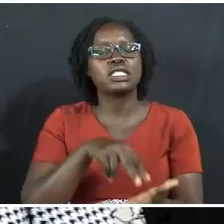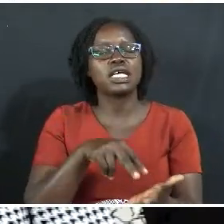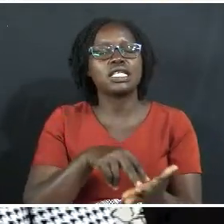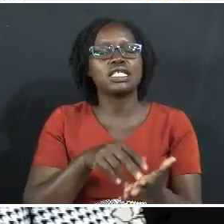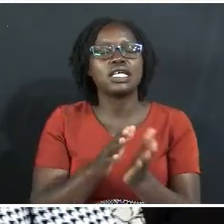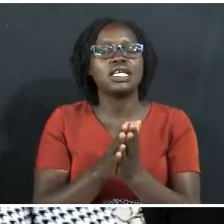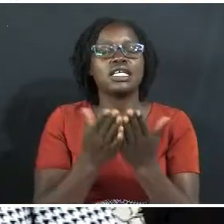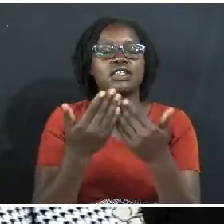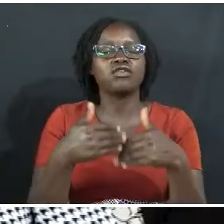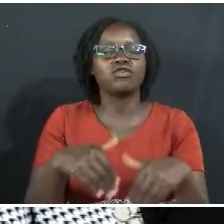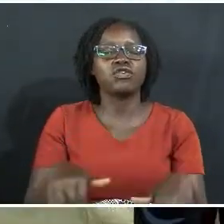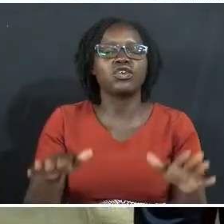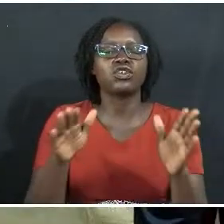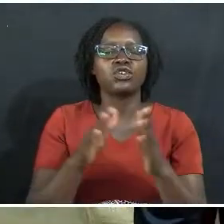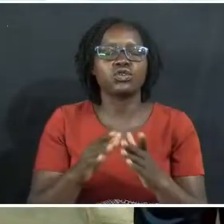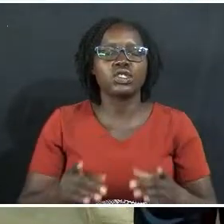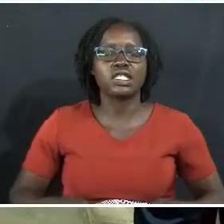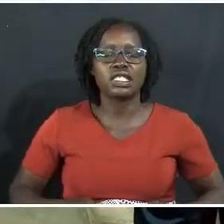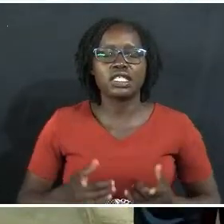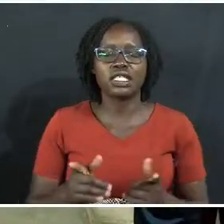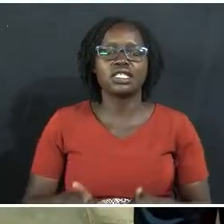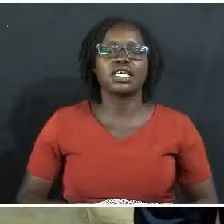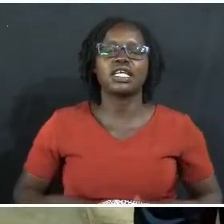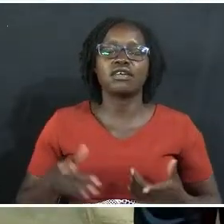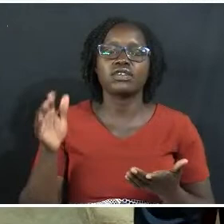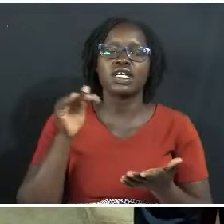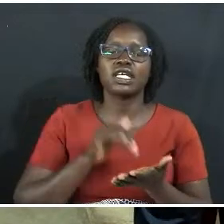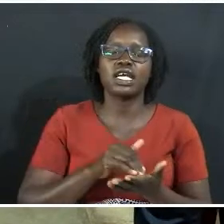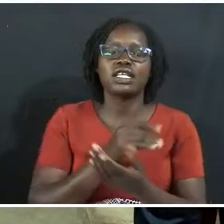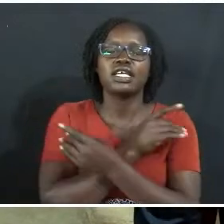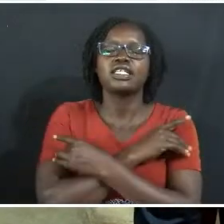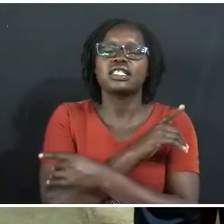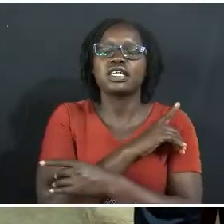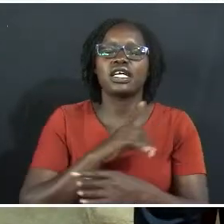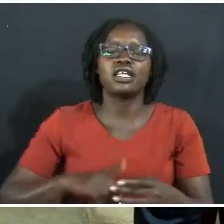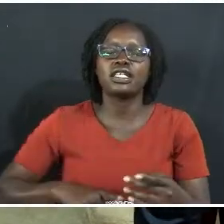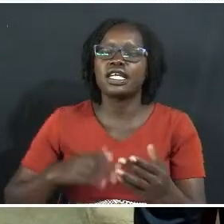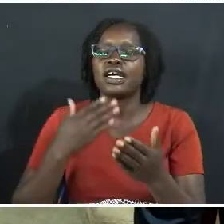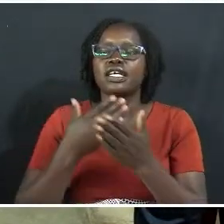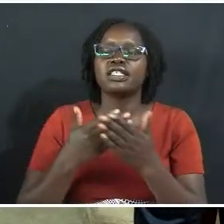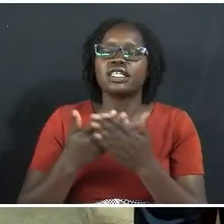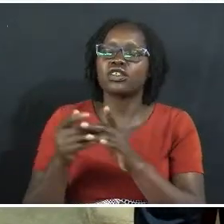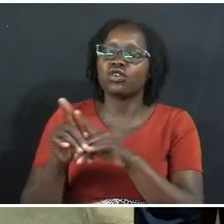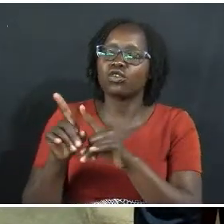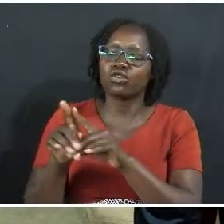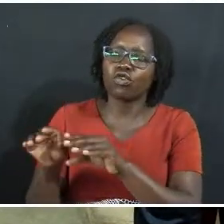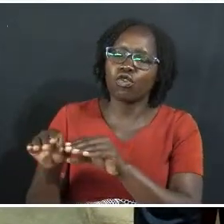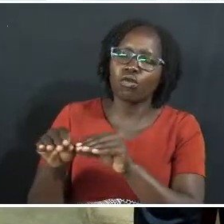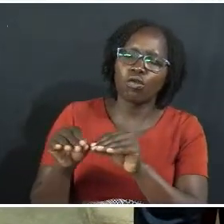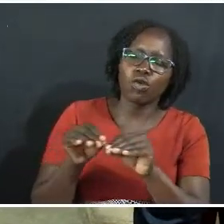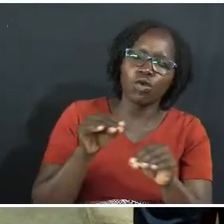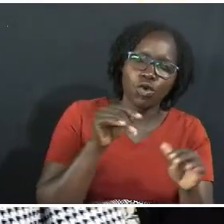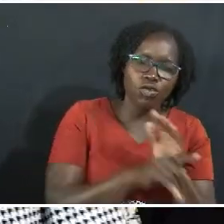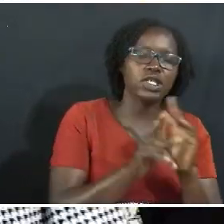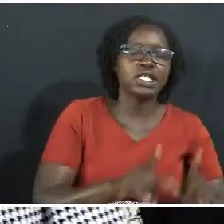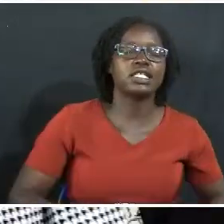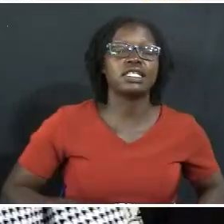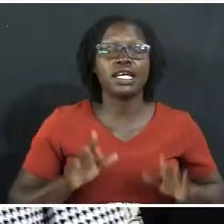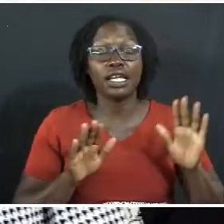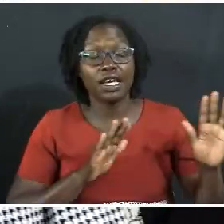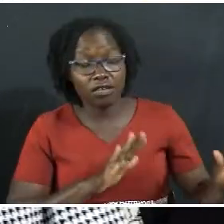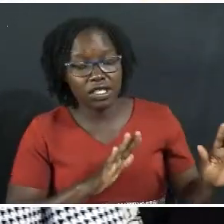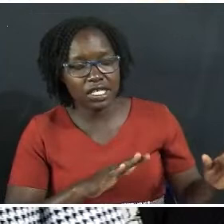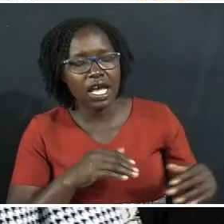in front to rededicate their lives to yes. you. Dear Lord, thank you also thank you. For moving in their lives yes. and